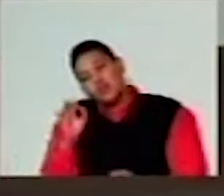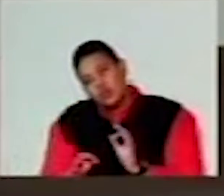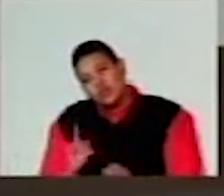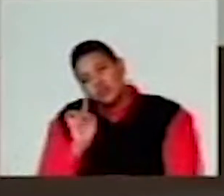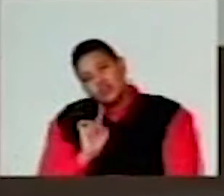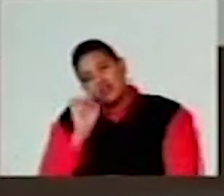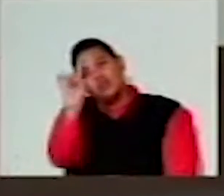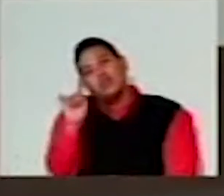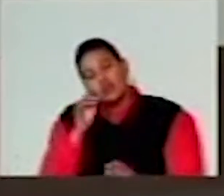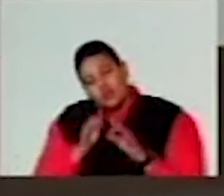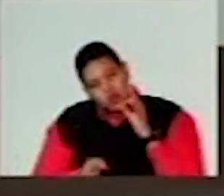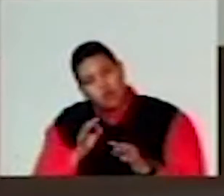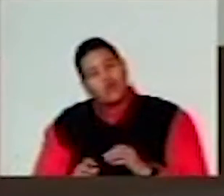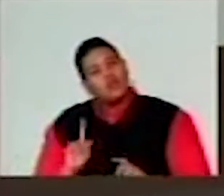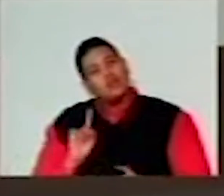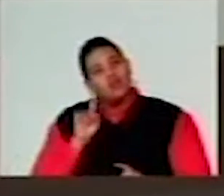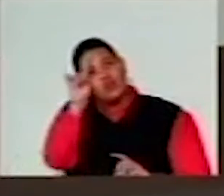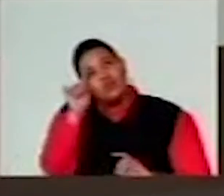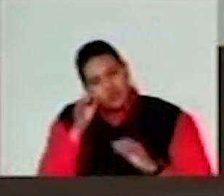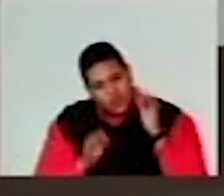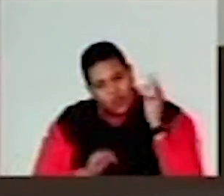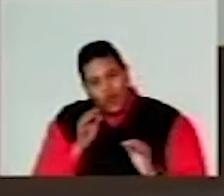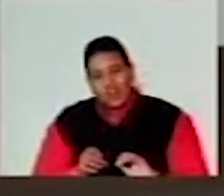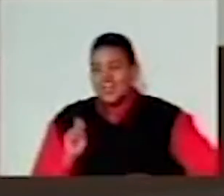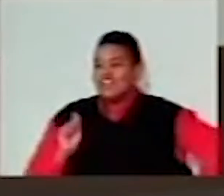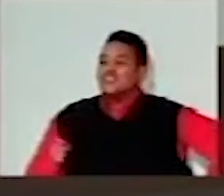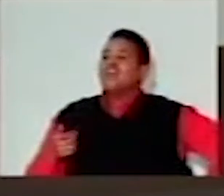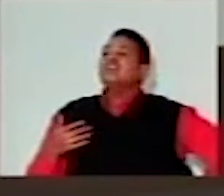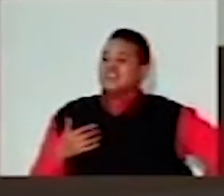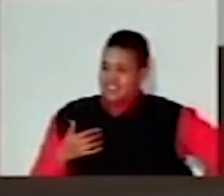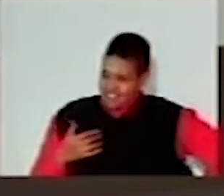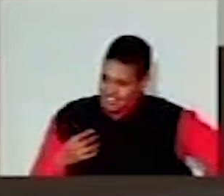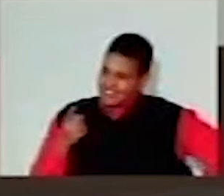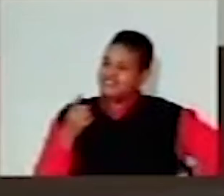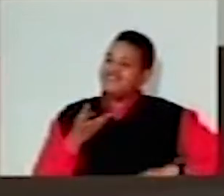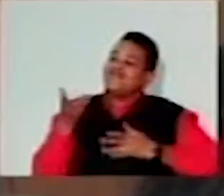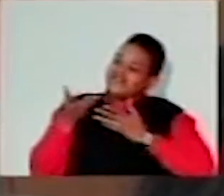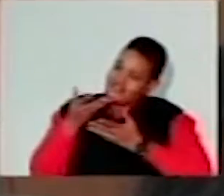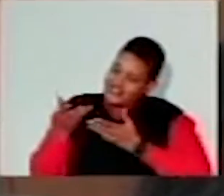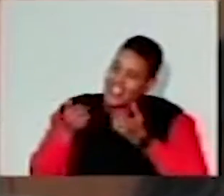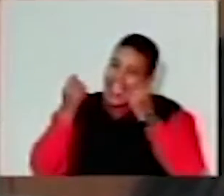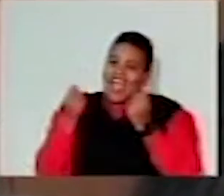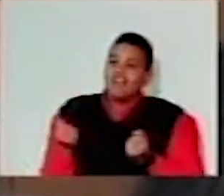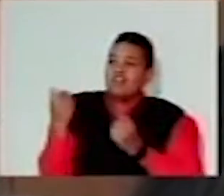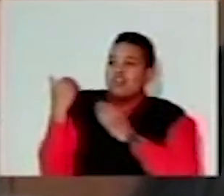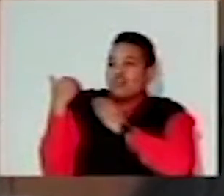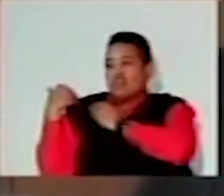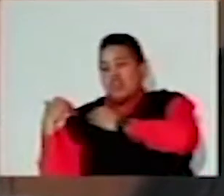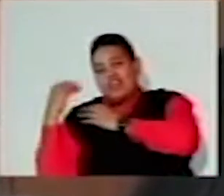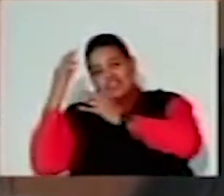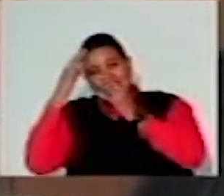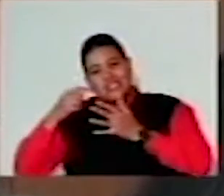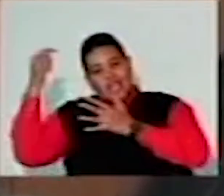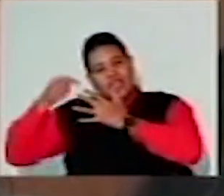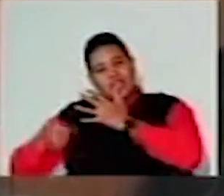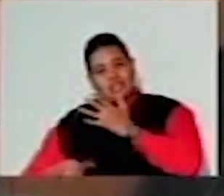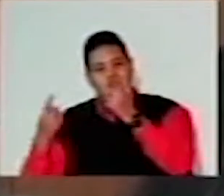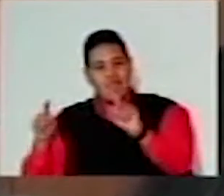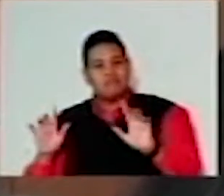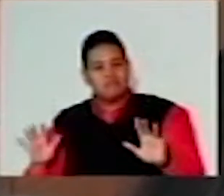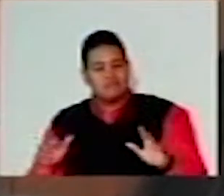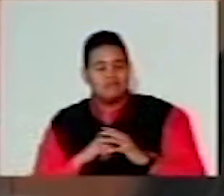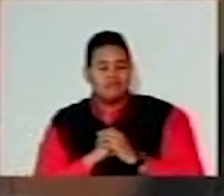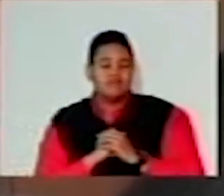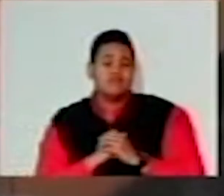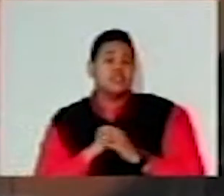court having the judge and imposing on the judge a heavy burden to decide all these cases. And indeed, Mr.